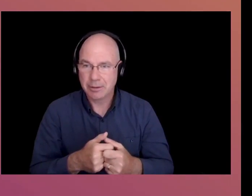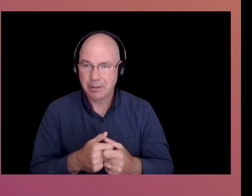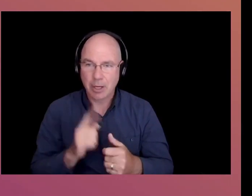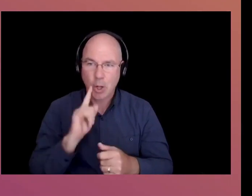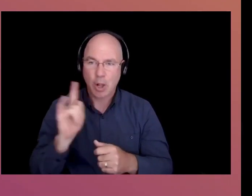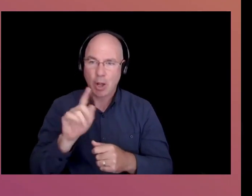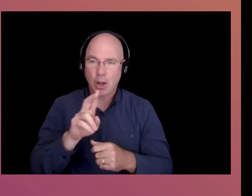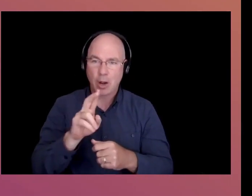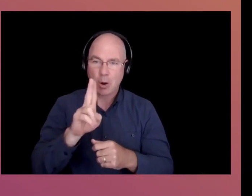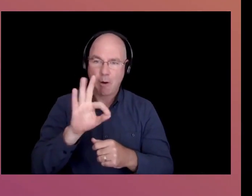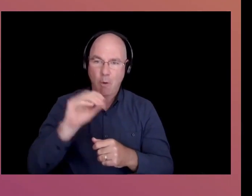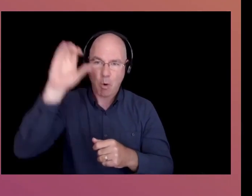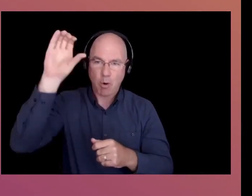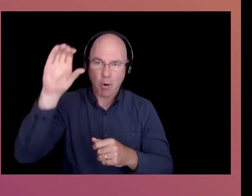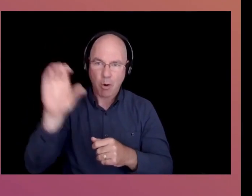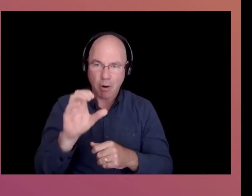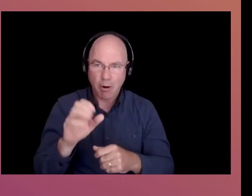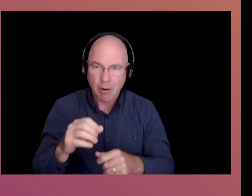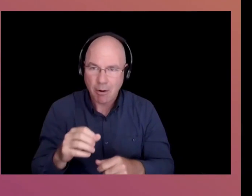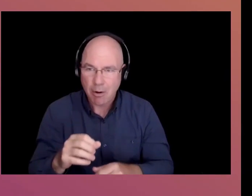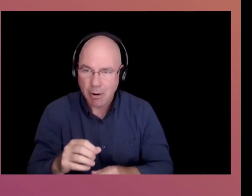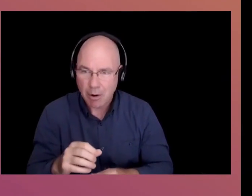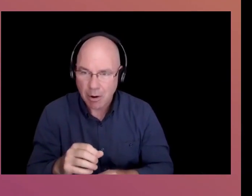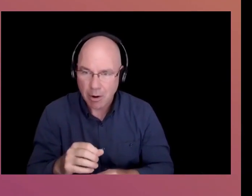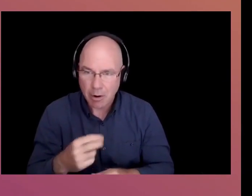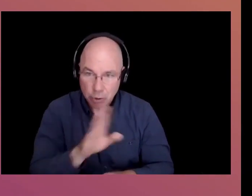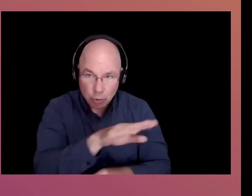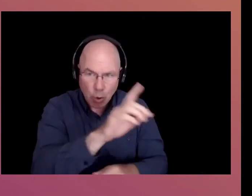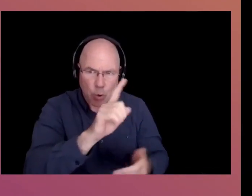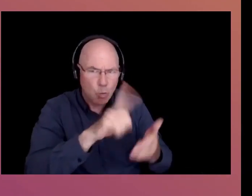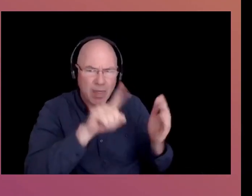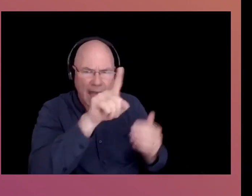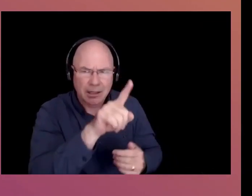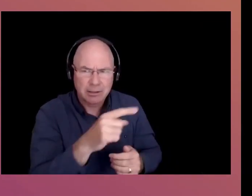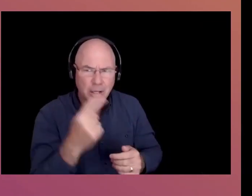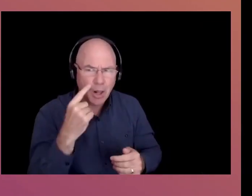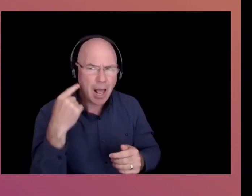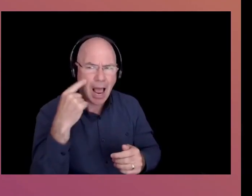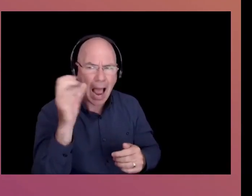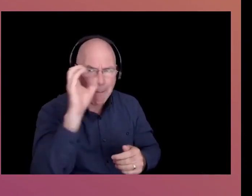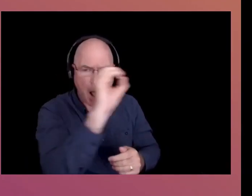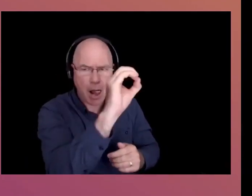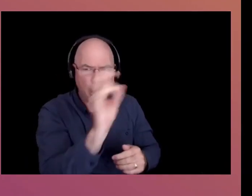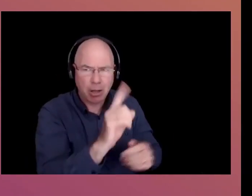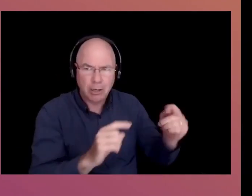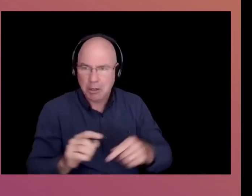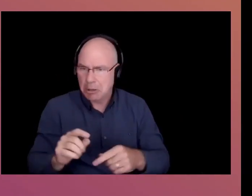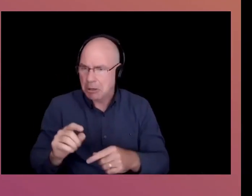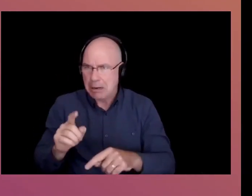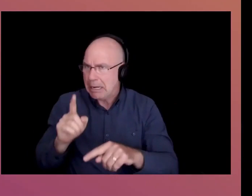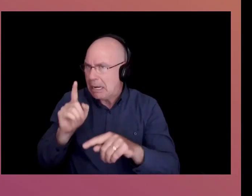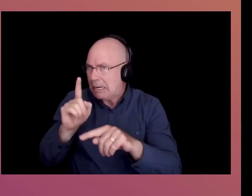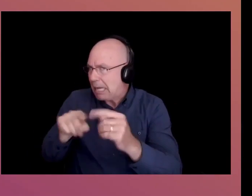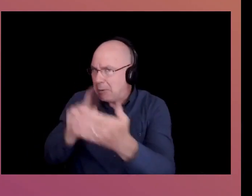That is the flying eyeball. Chica, do you know what it is? It can't be identified.